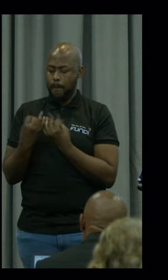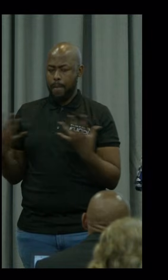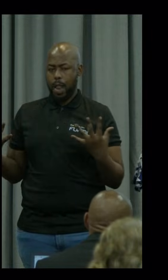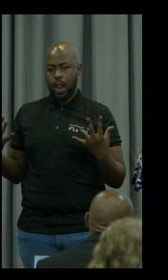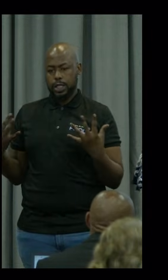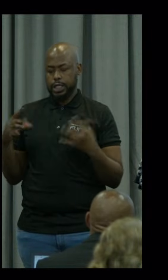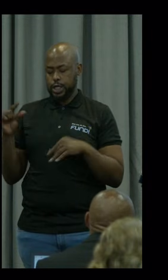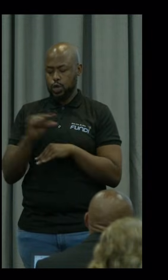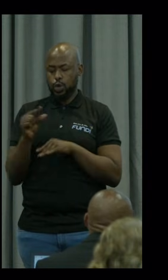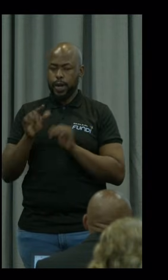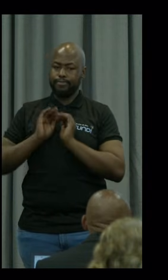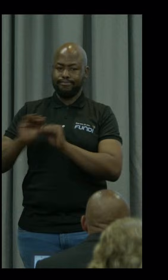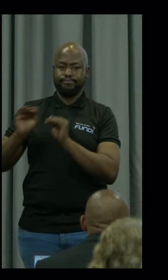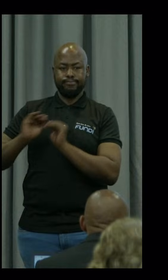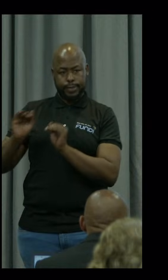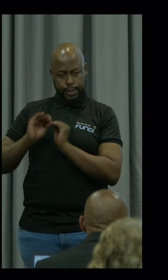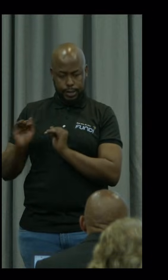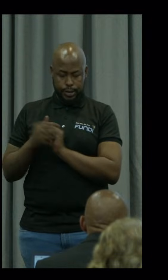know,